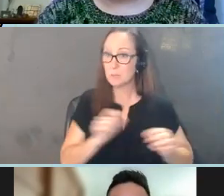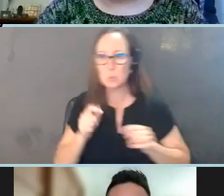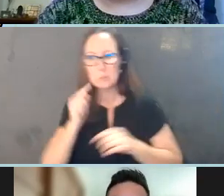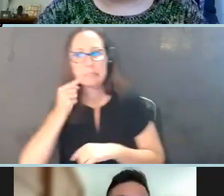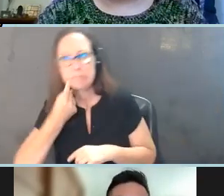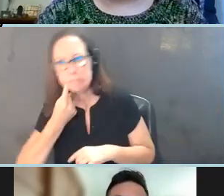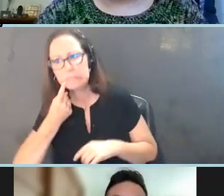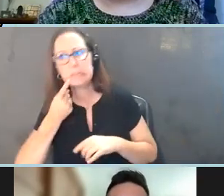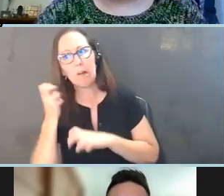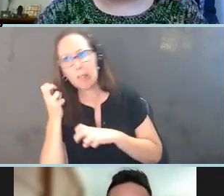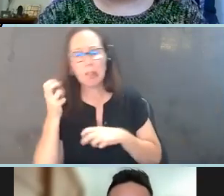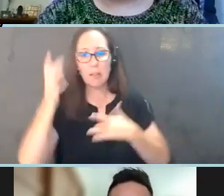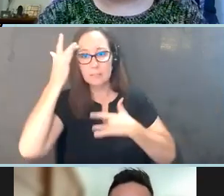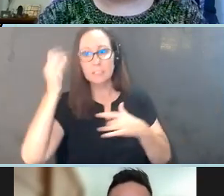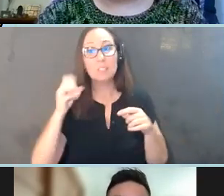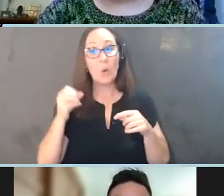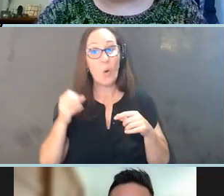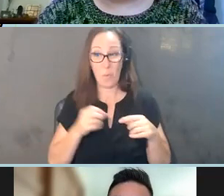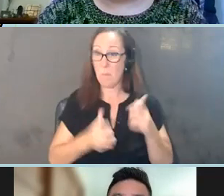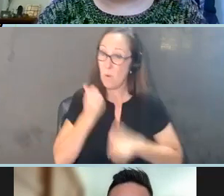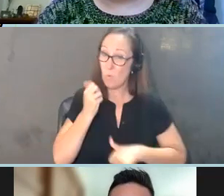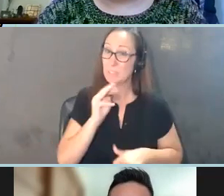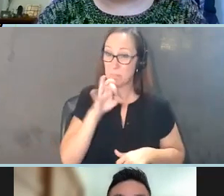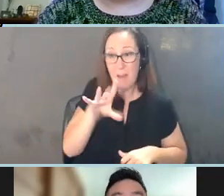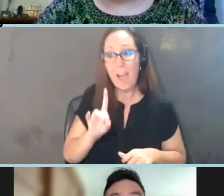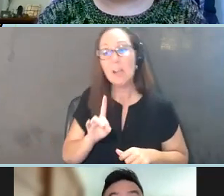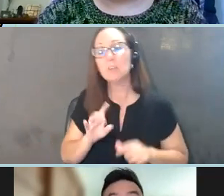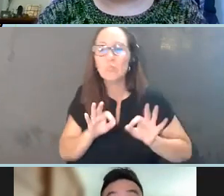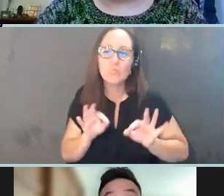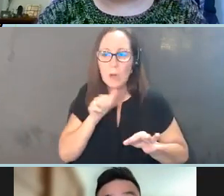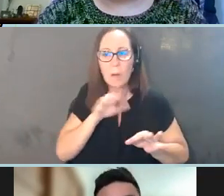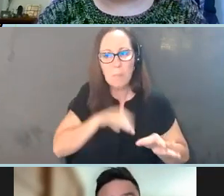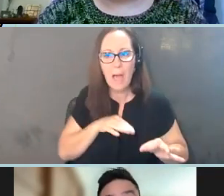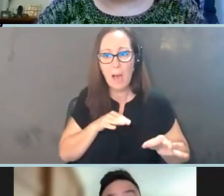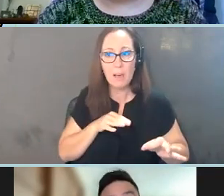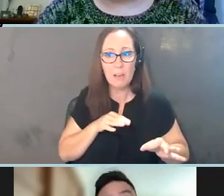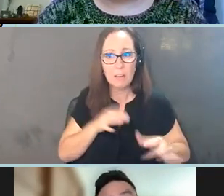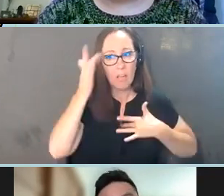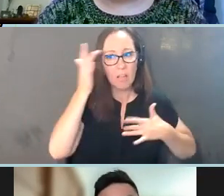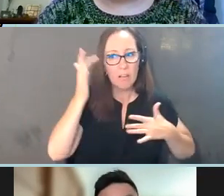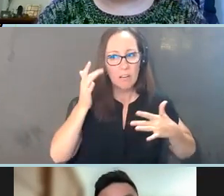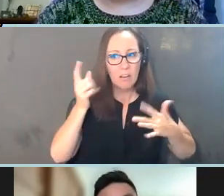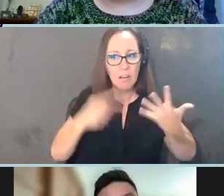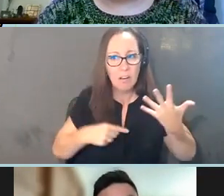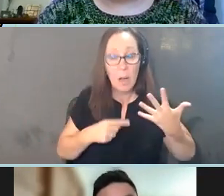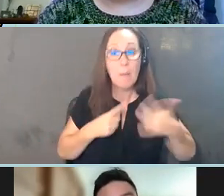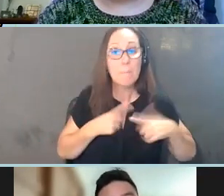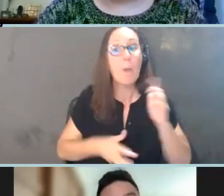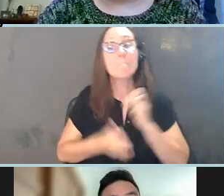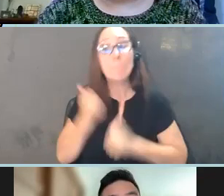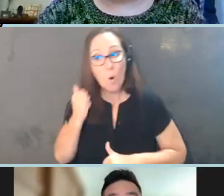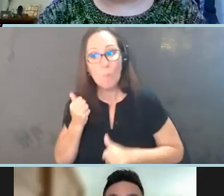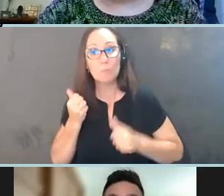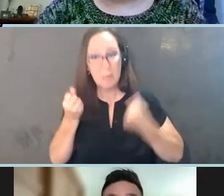that most people would probably feel mild symptoms, but the problem is that enough people will feel moderate to severe